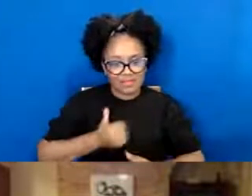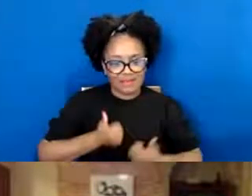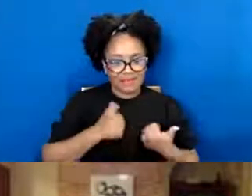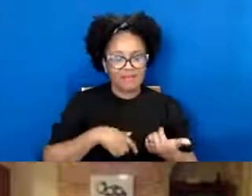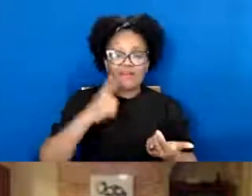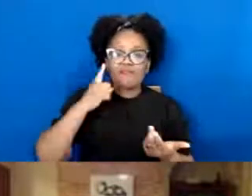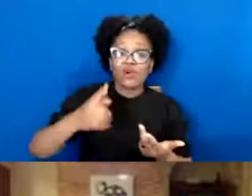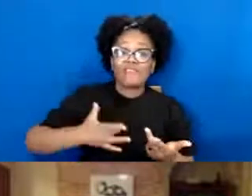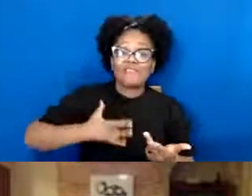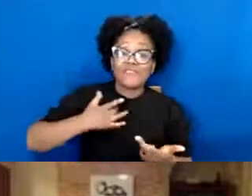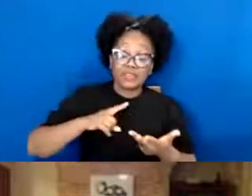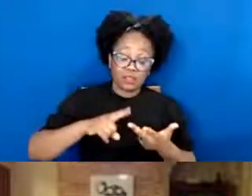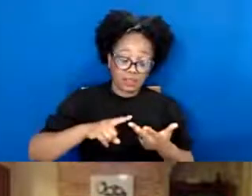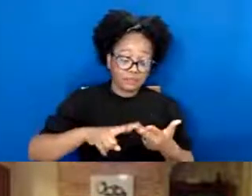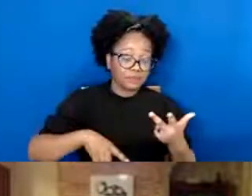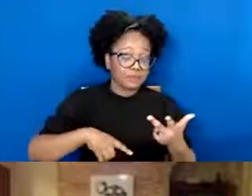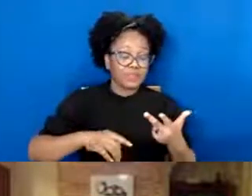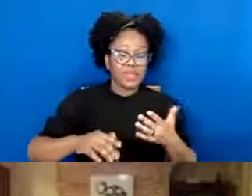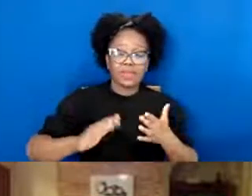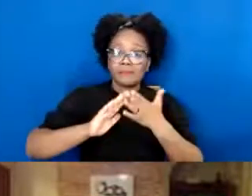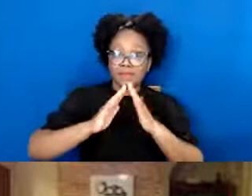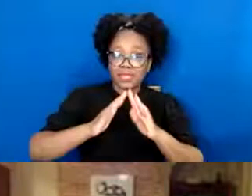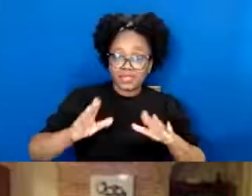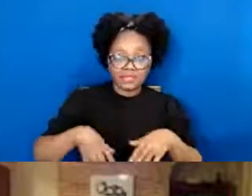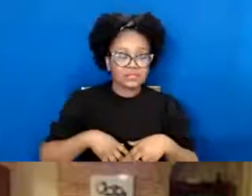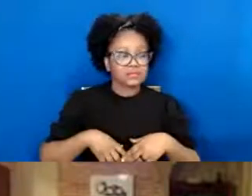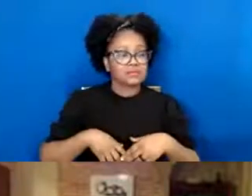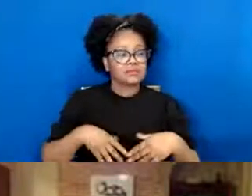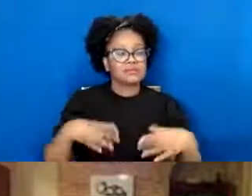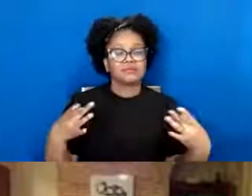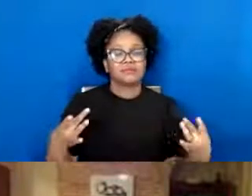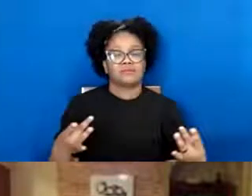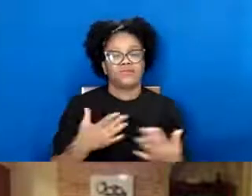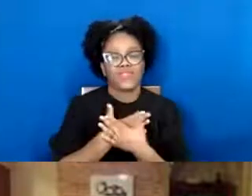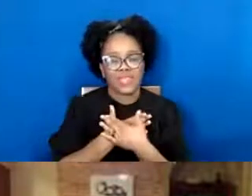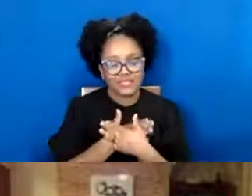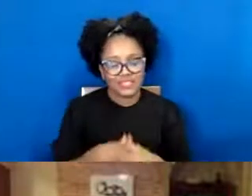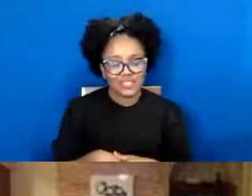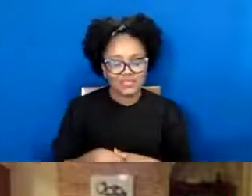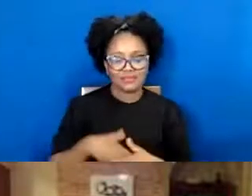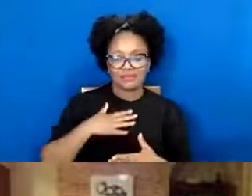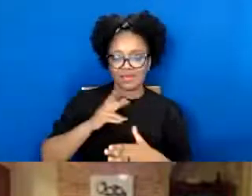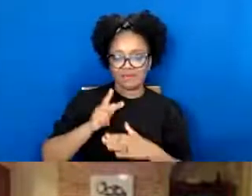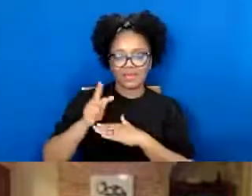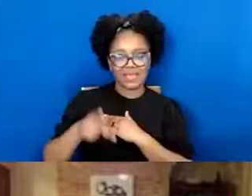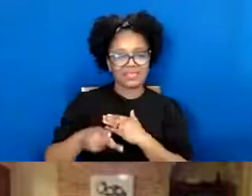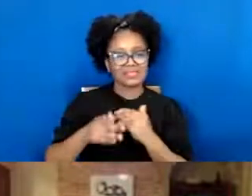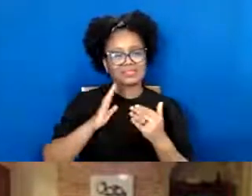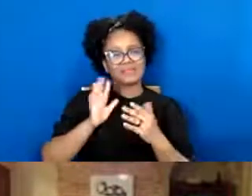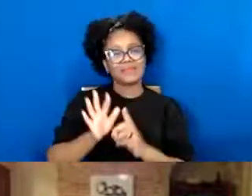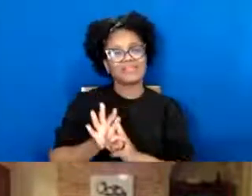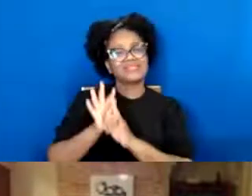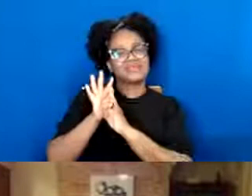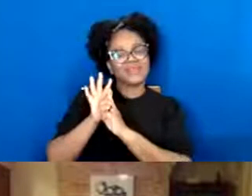peace, relaxation, my plants, my special blanket, and my purpose. Again, we get